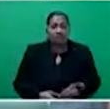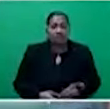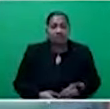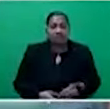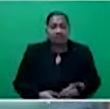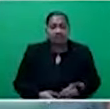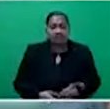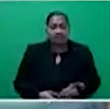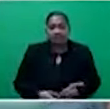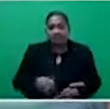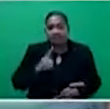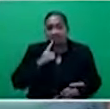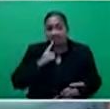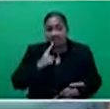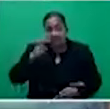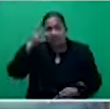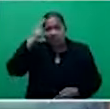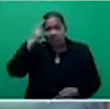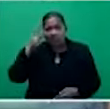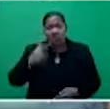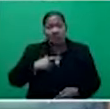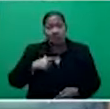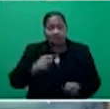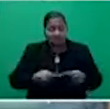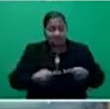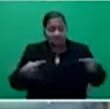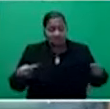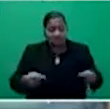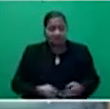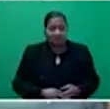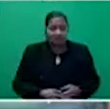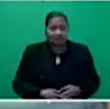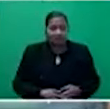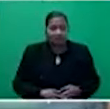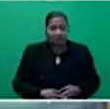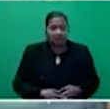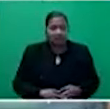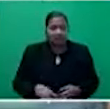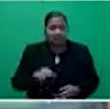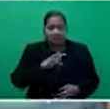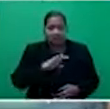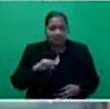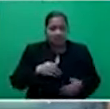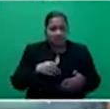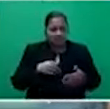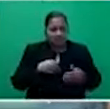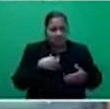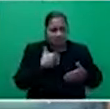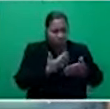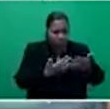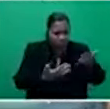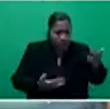why the opposition did not make a statement on 2 members of parliament who've been